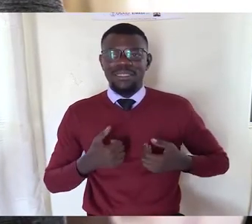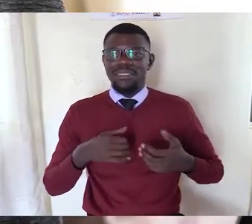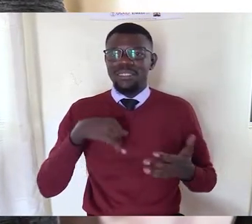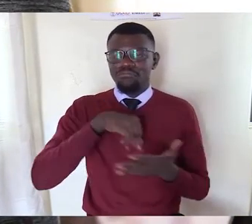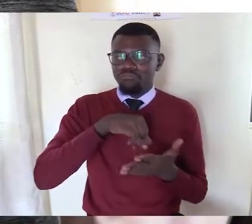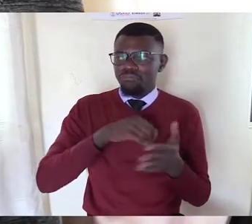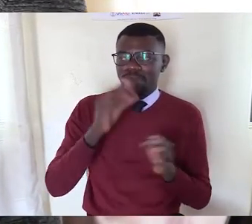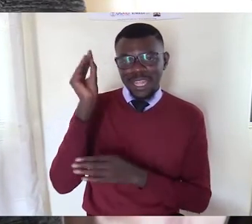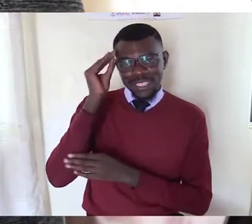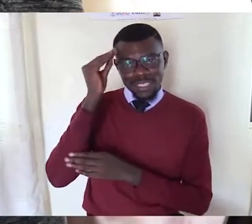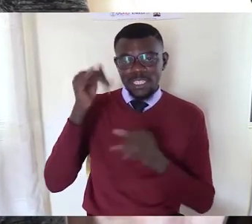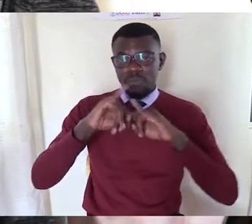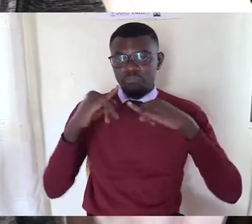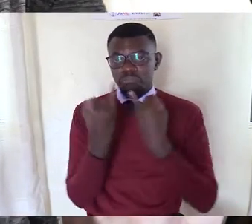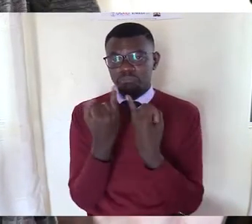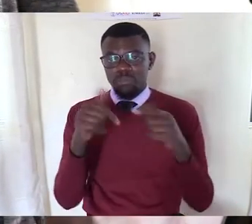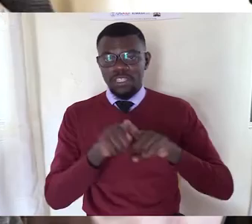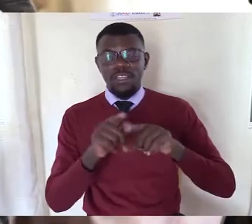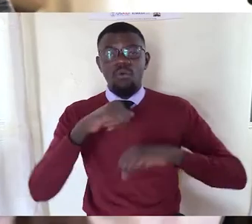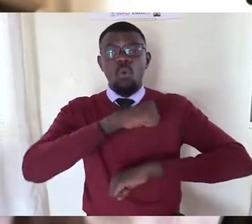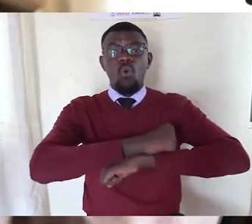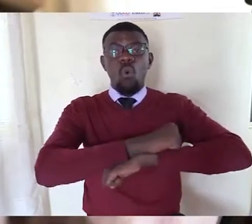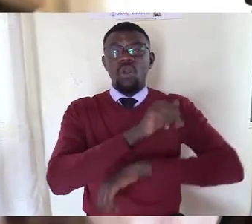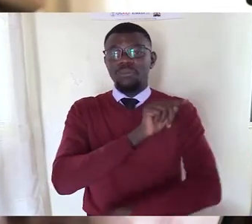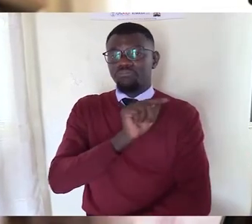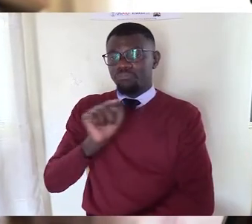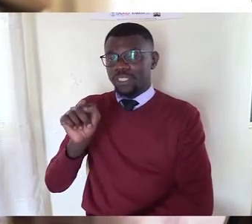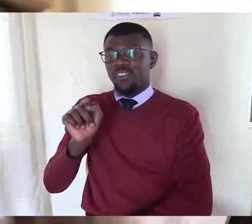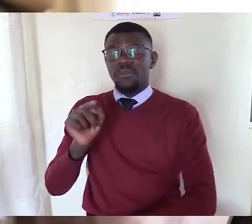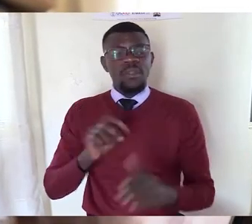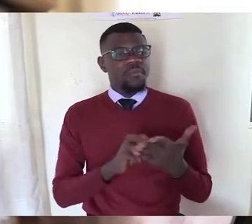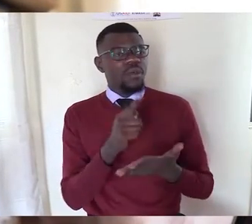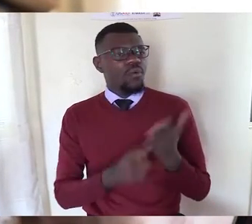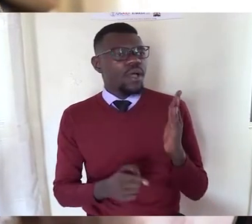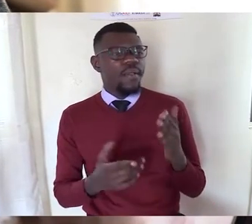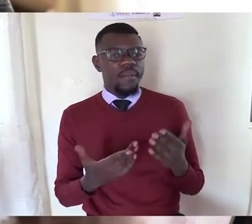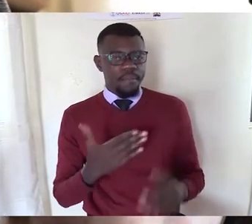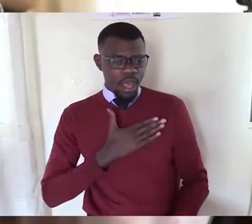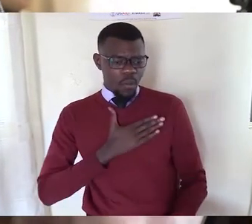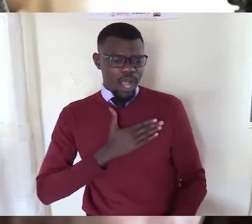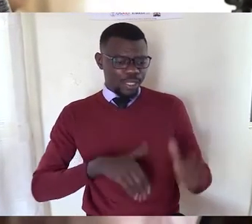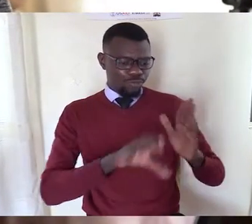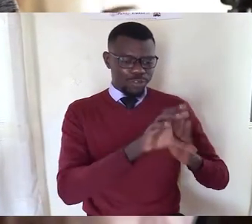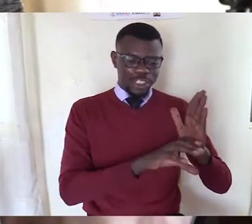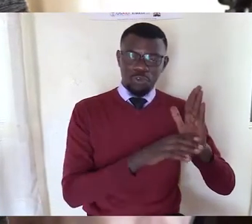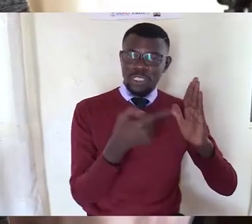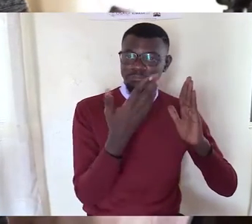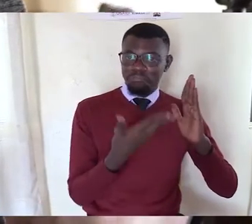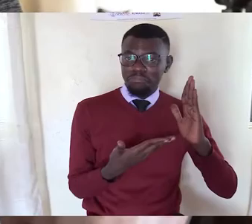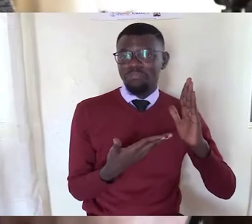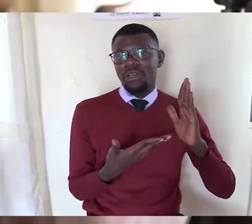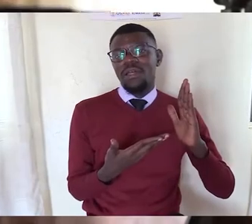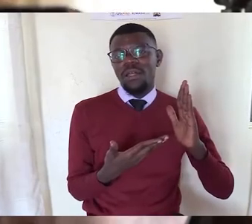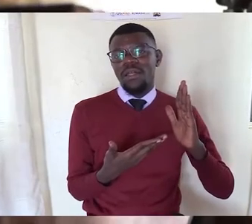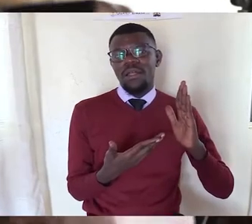in education institutions. What does that mean? That our constitution,